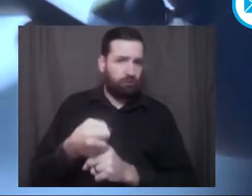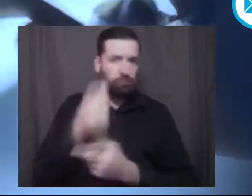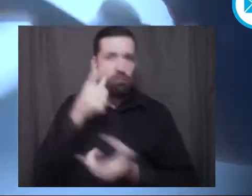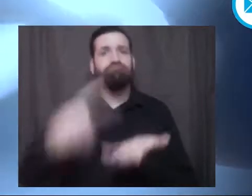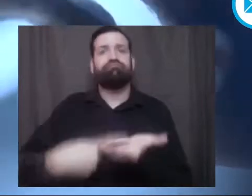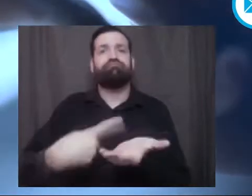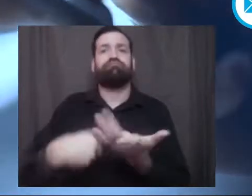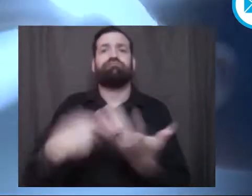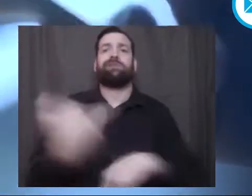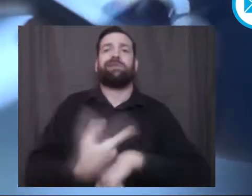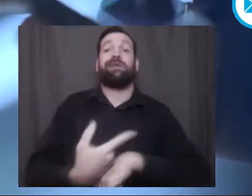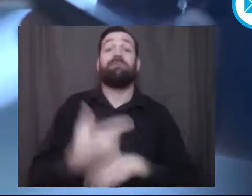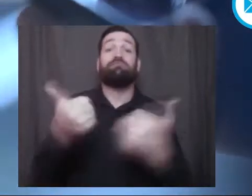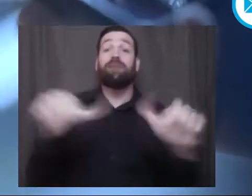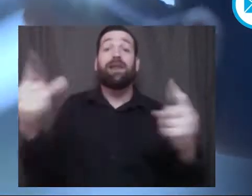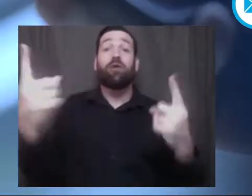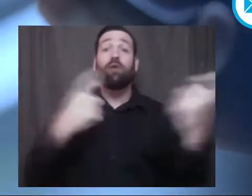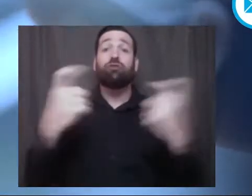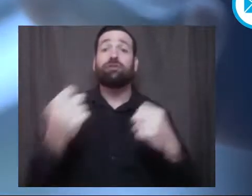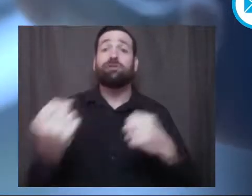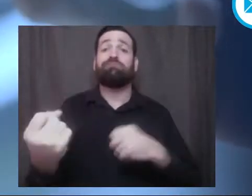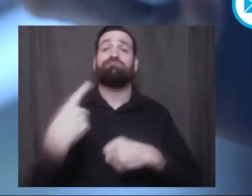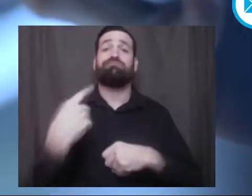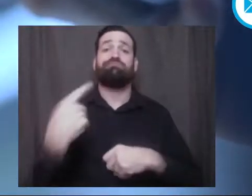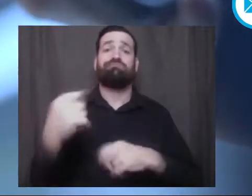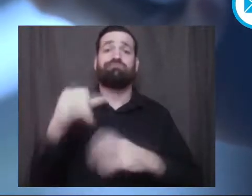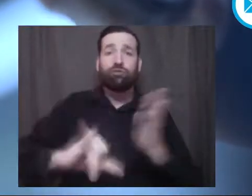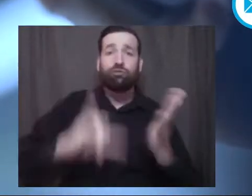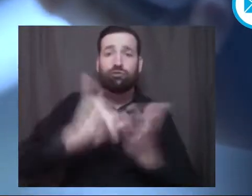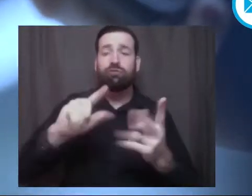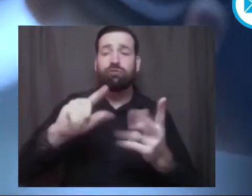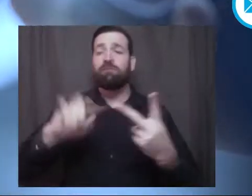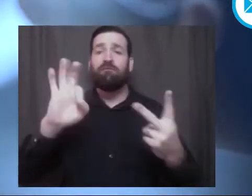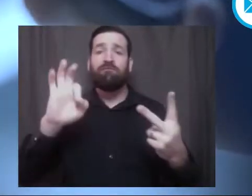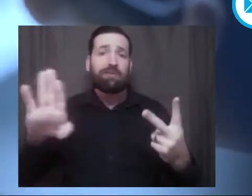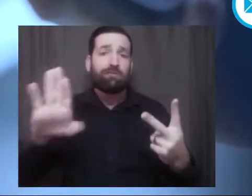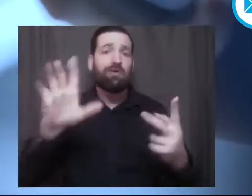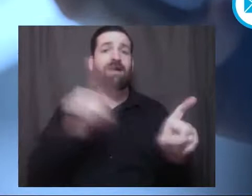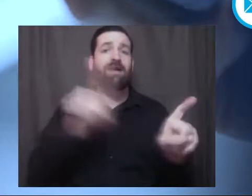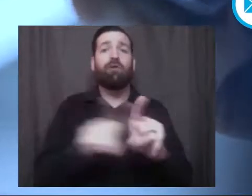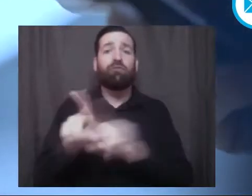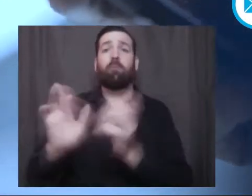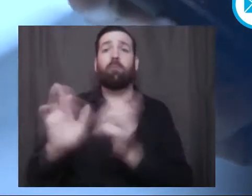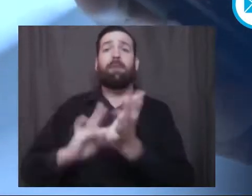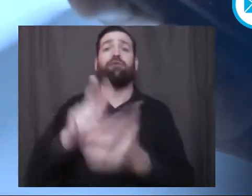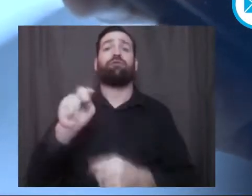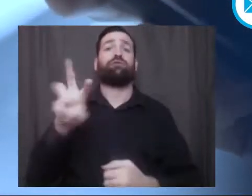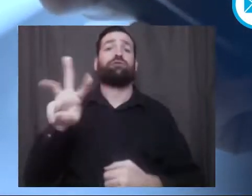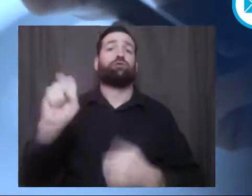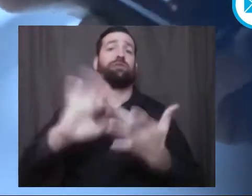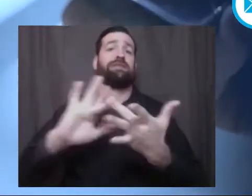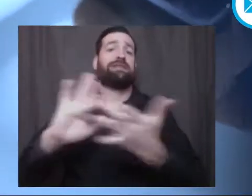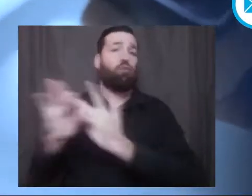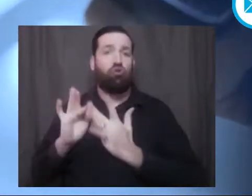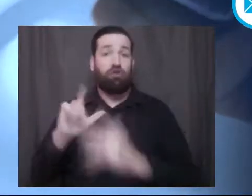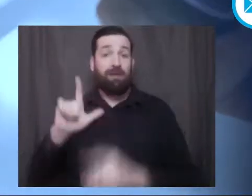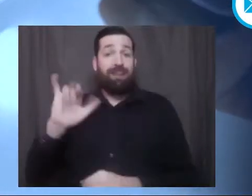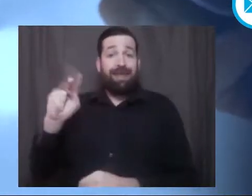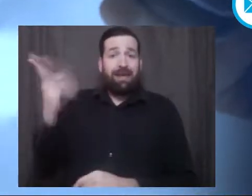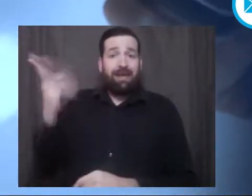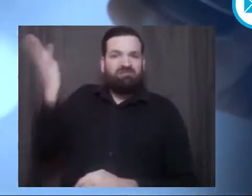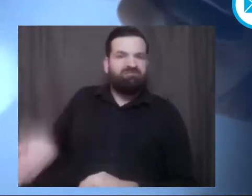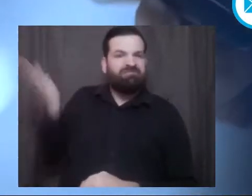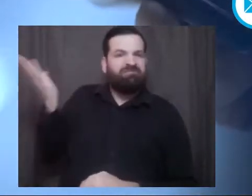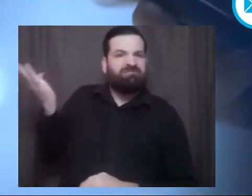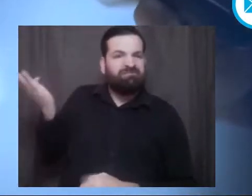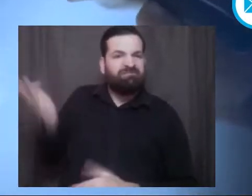get your questions sent in to us on YouTube, Facebook, and the Medical News Network. You can find links to those right there on your screen. So